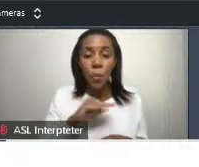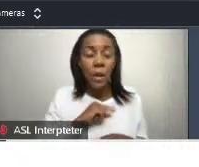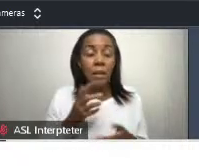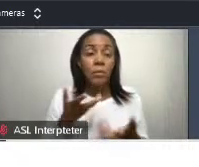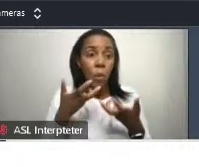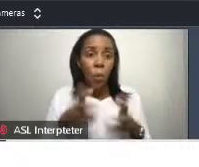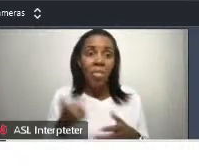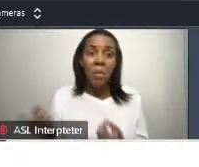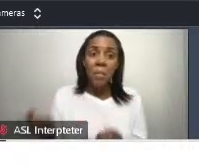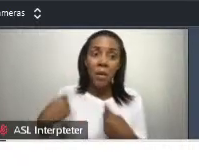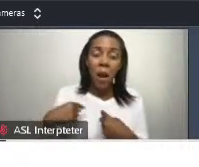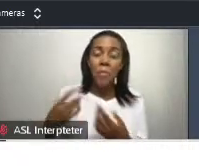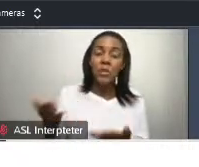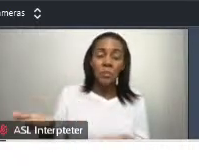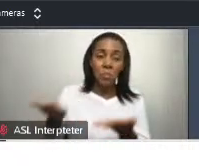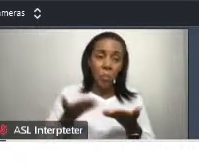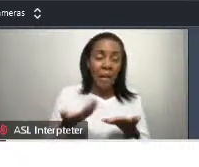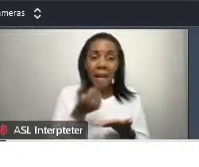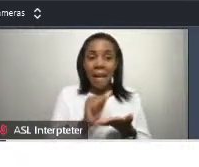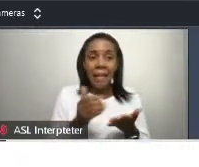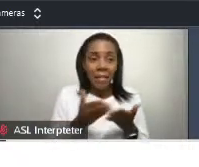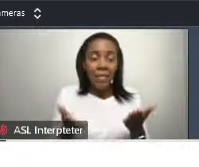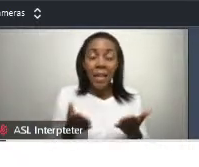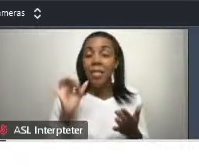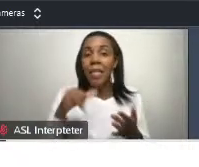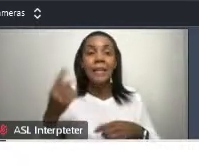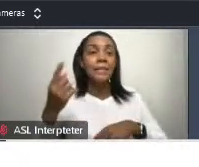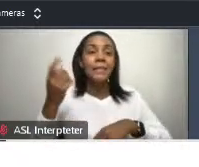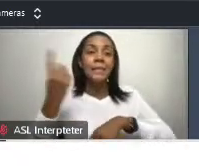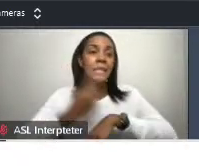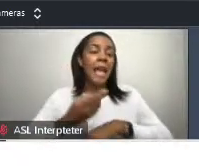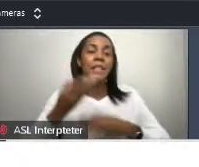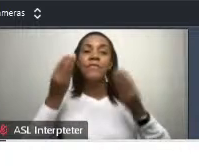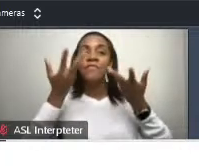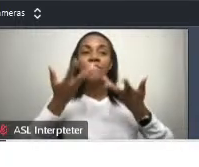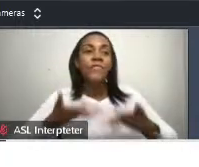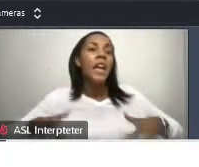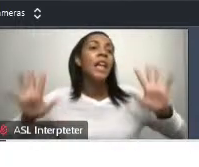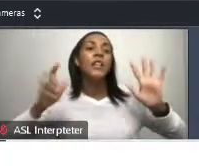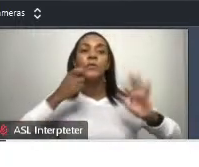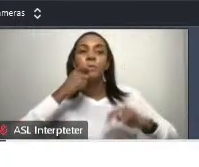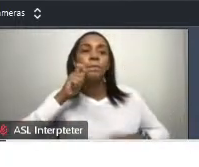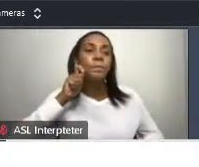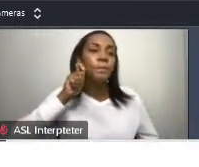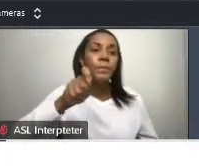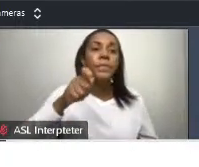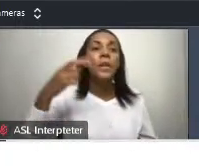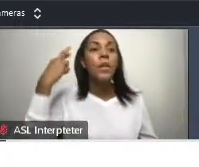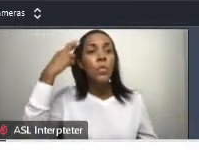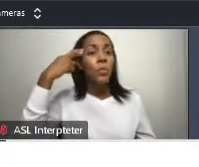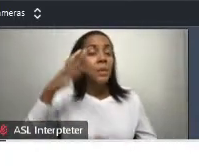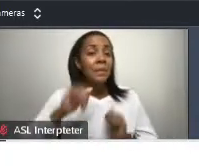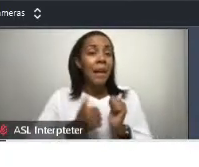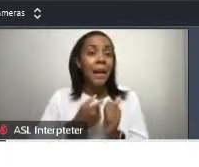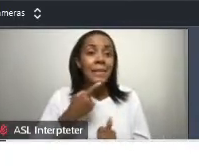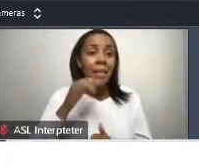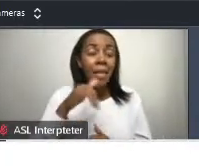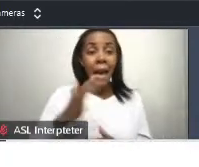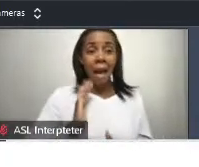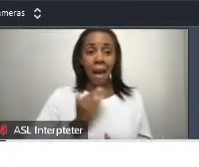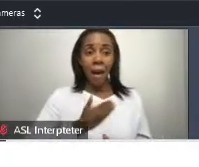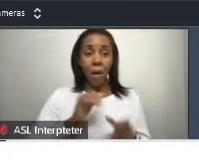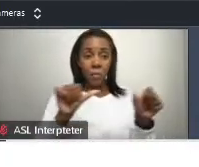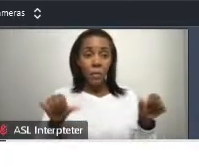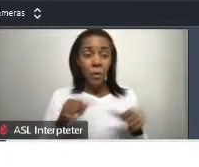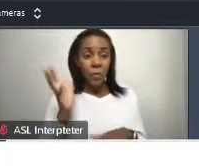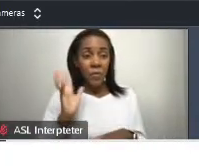just anything to us. Those days old, used to be. The reason why I'm saying that, our area used to be